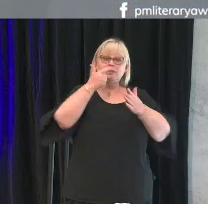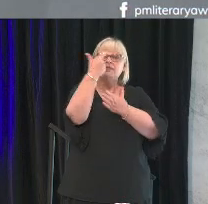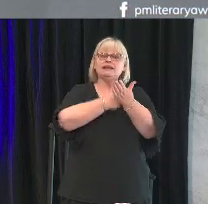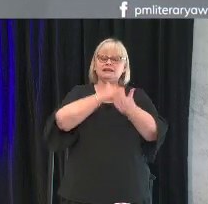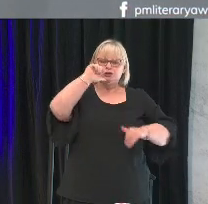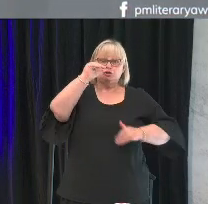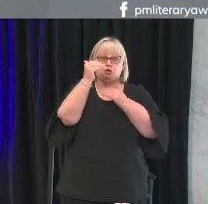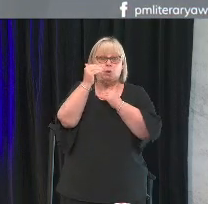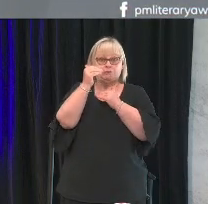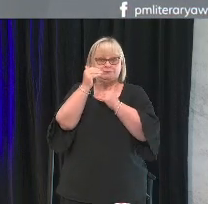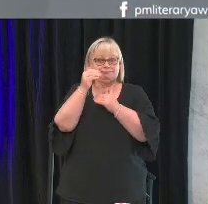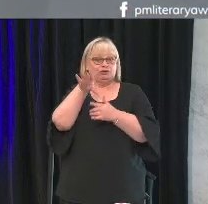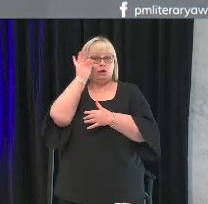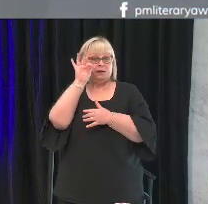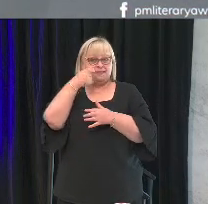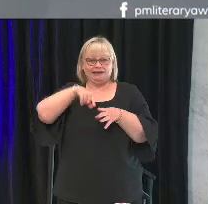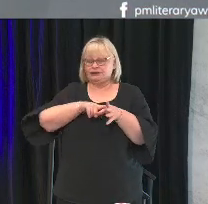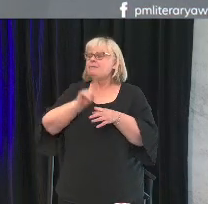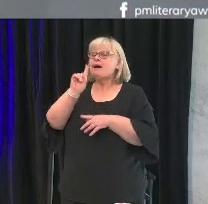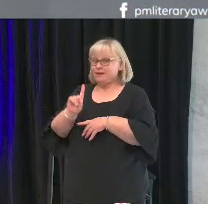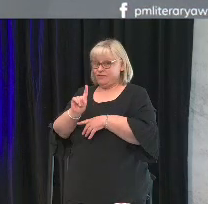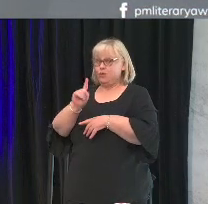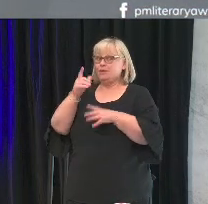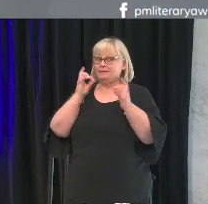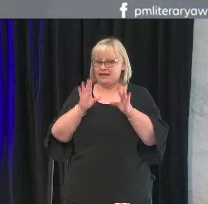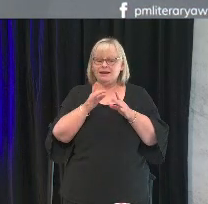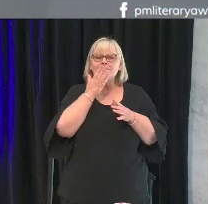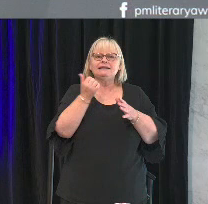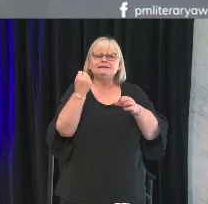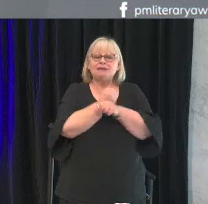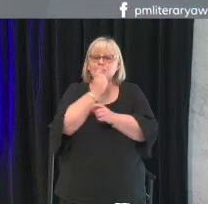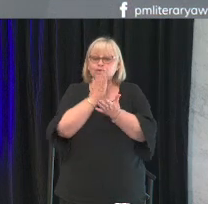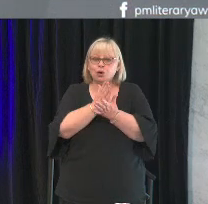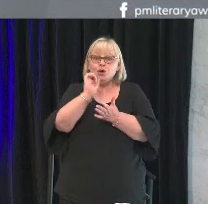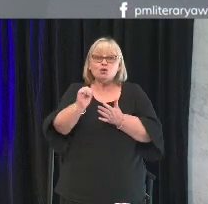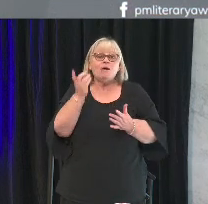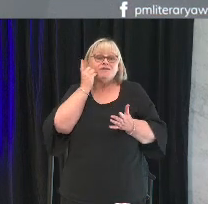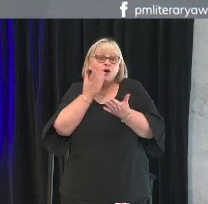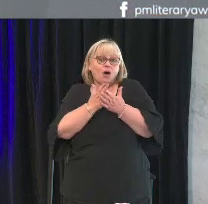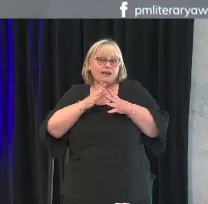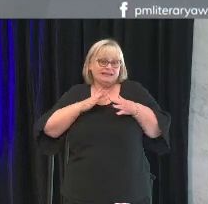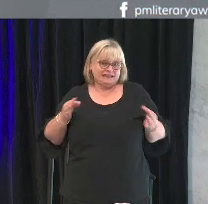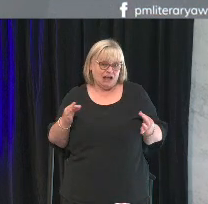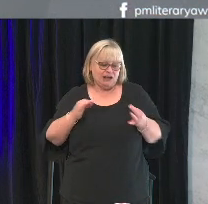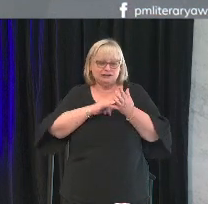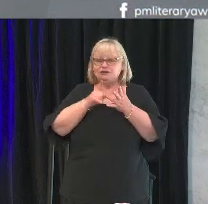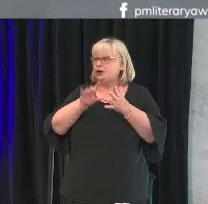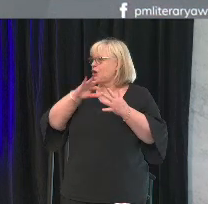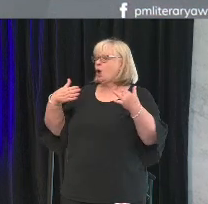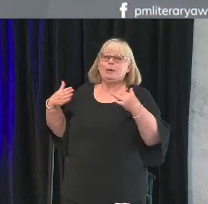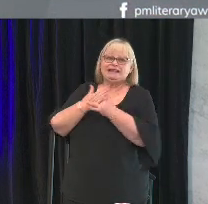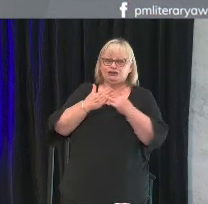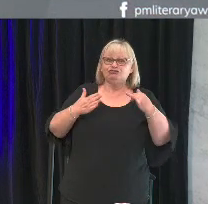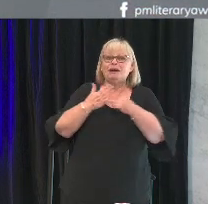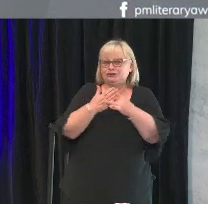year. But before we begin, could you please make sure your phones are on silent so there are no interruptions during the